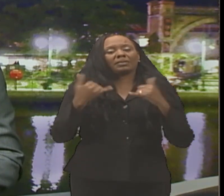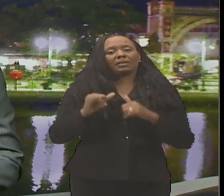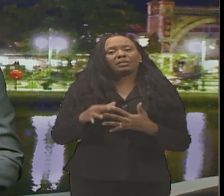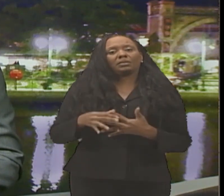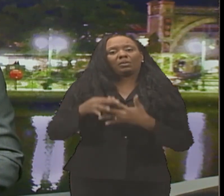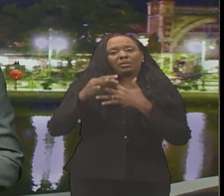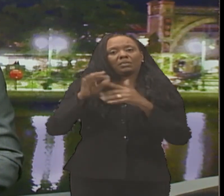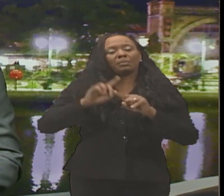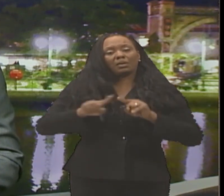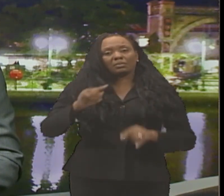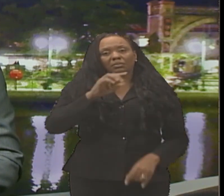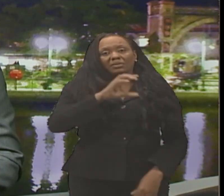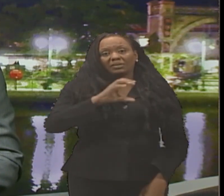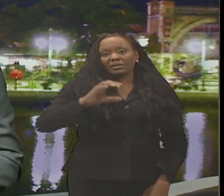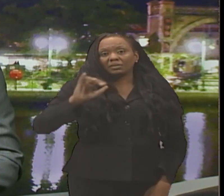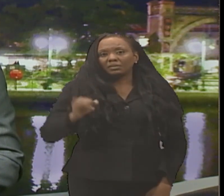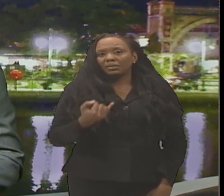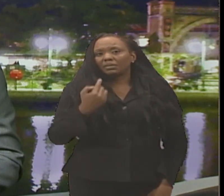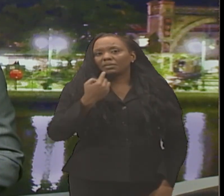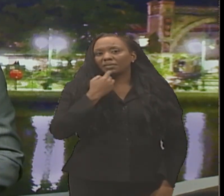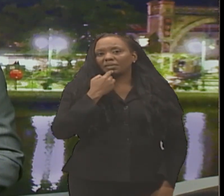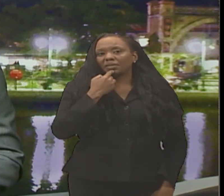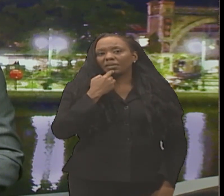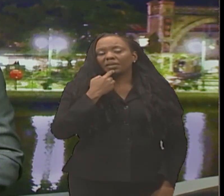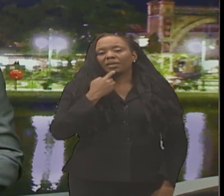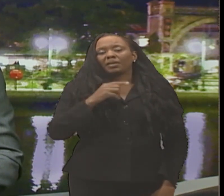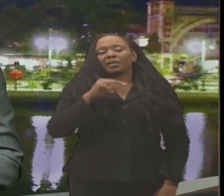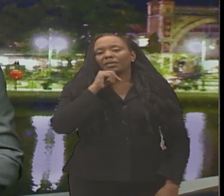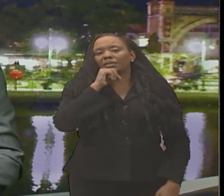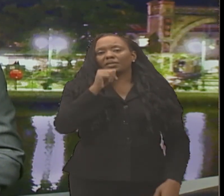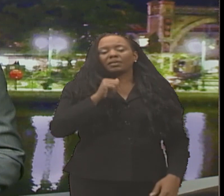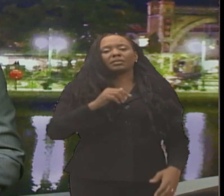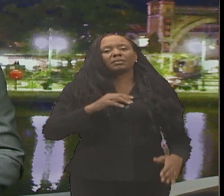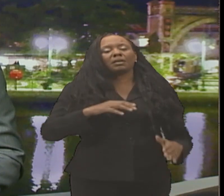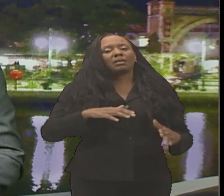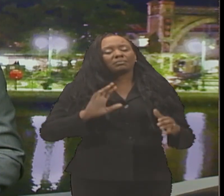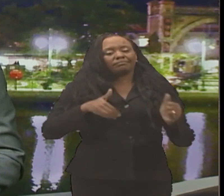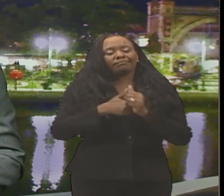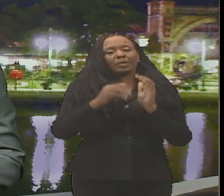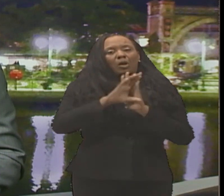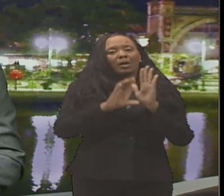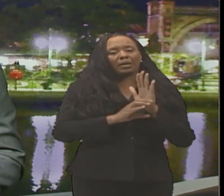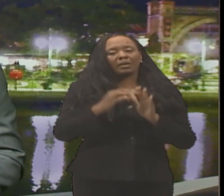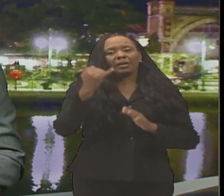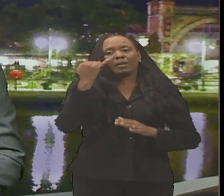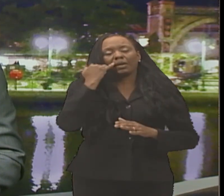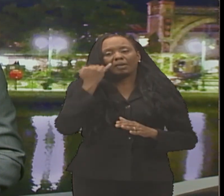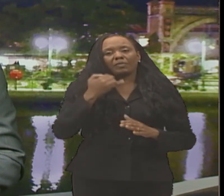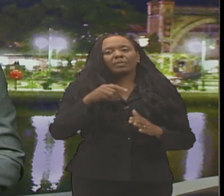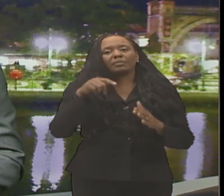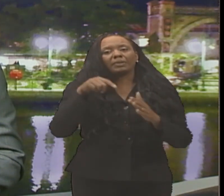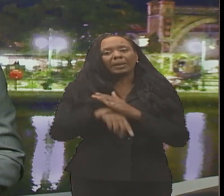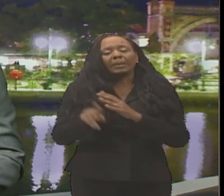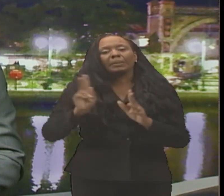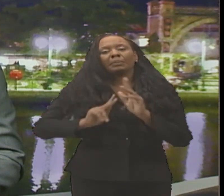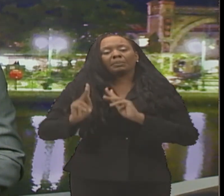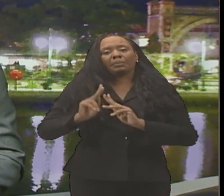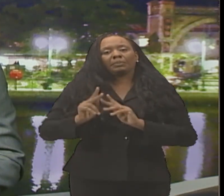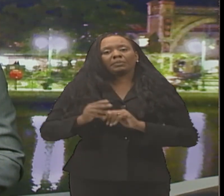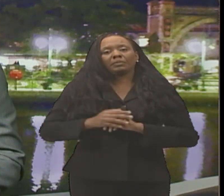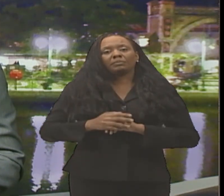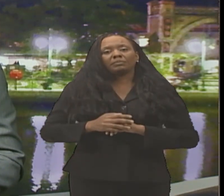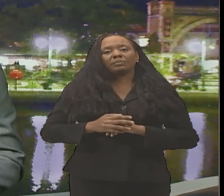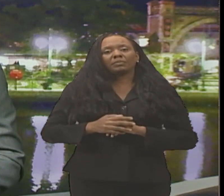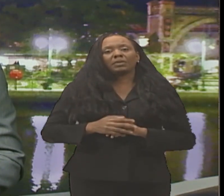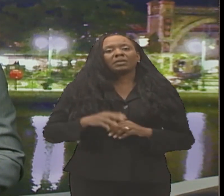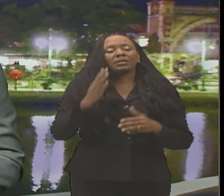of Justice has ruled keeping it compulsory is now unconstitutional. Dr. Walcott says the 62 people awaiting trial for murder and